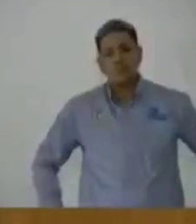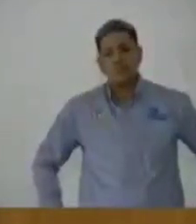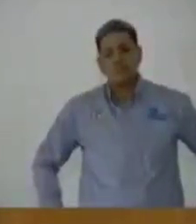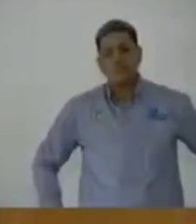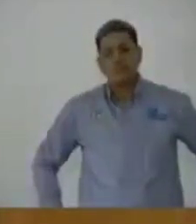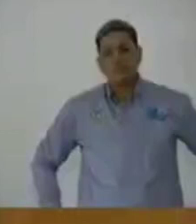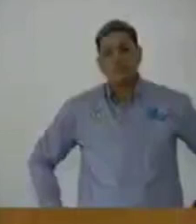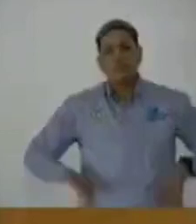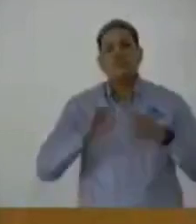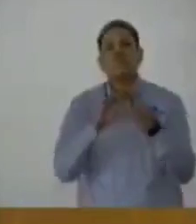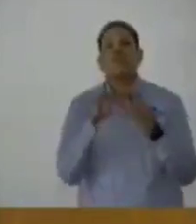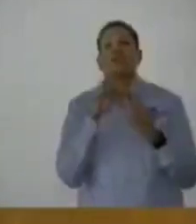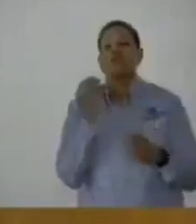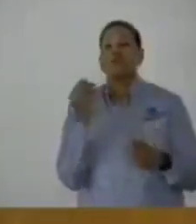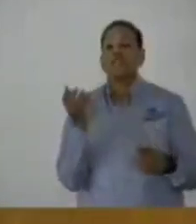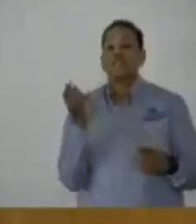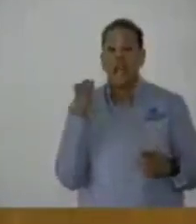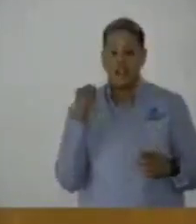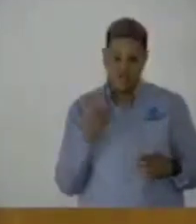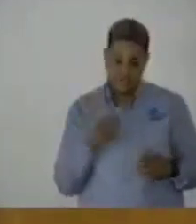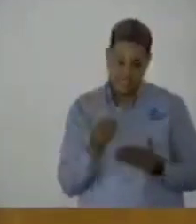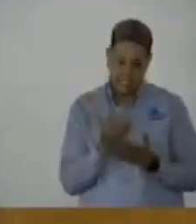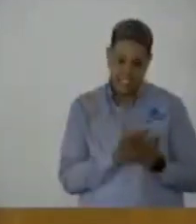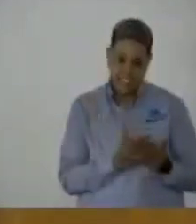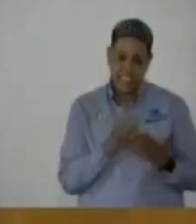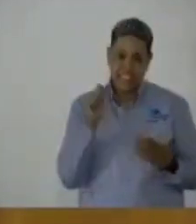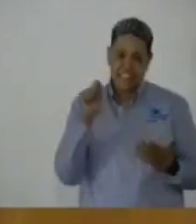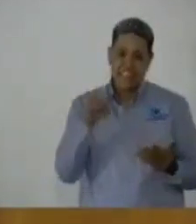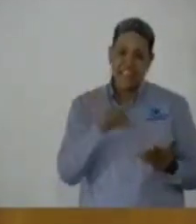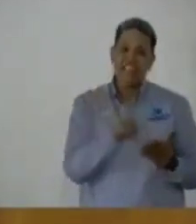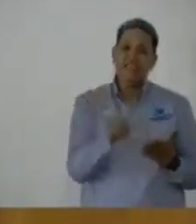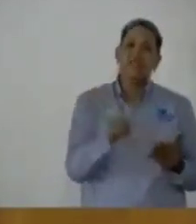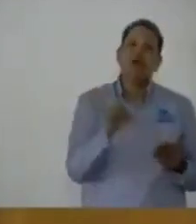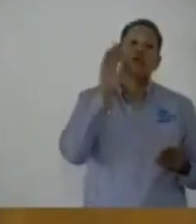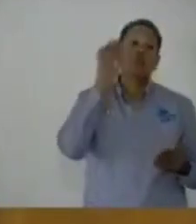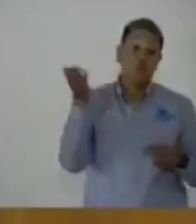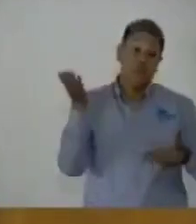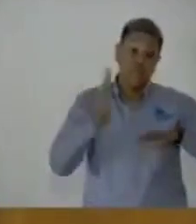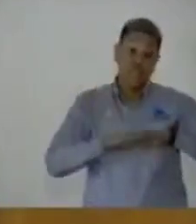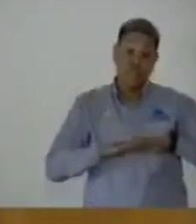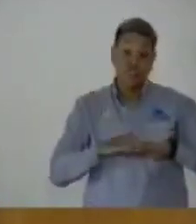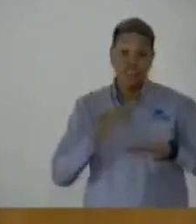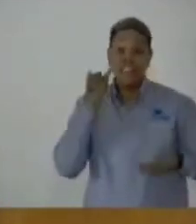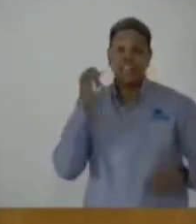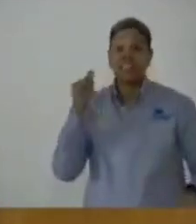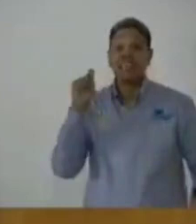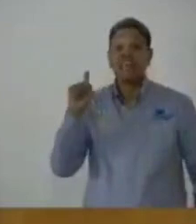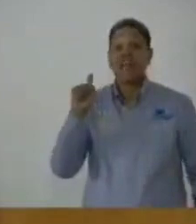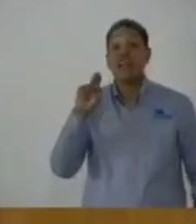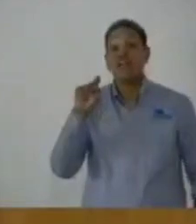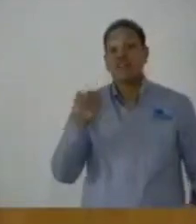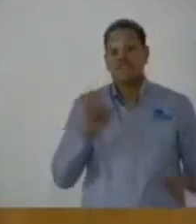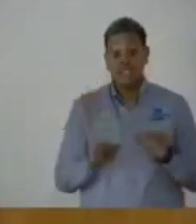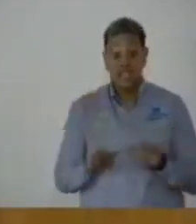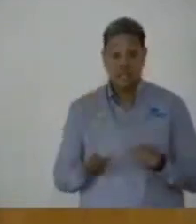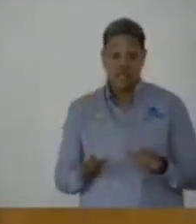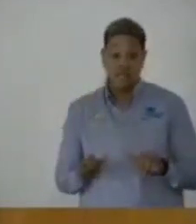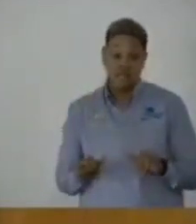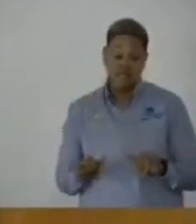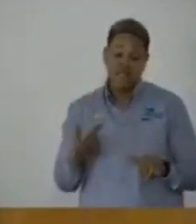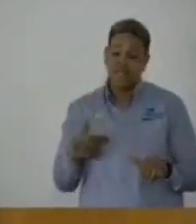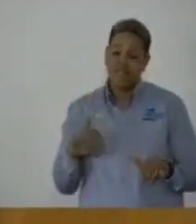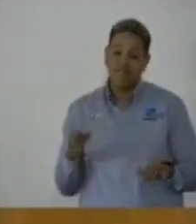of salaries, the tax paid will increase If the tax rate remained the same, and that we haven't had